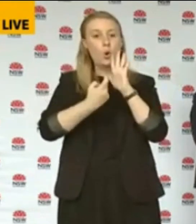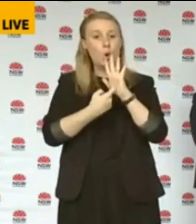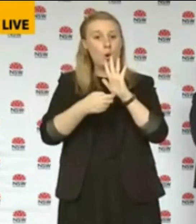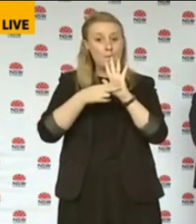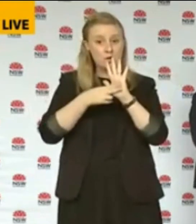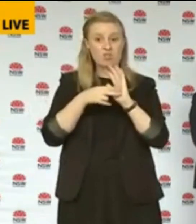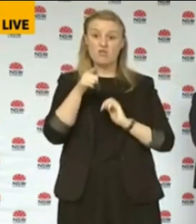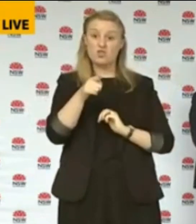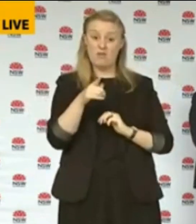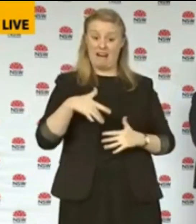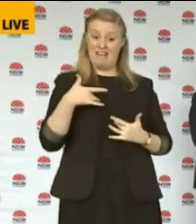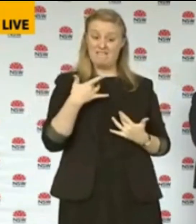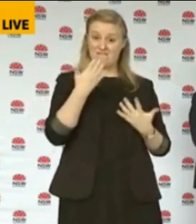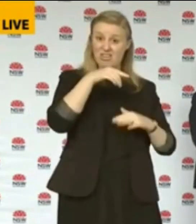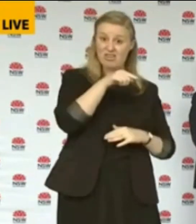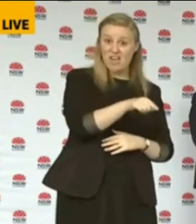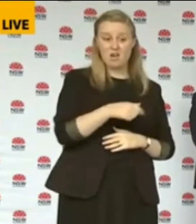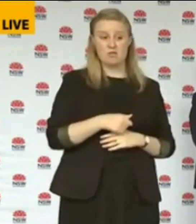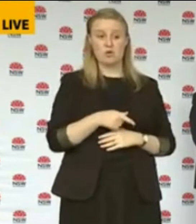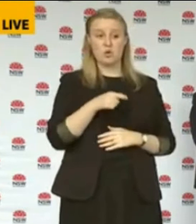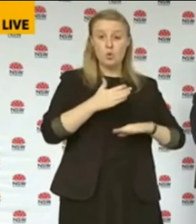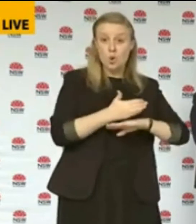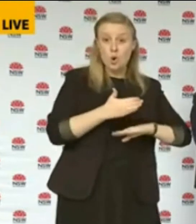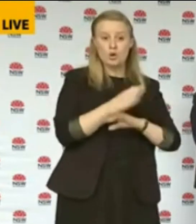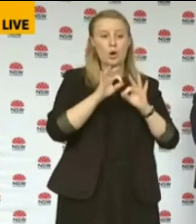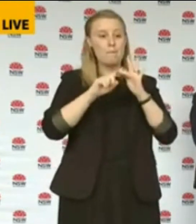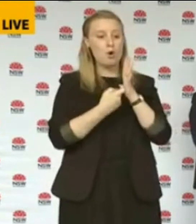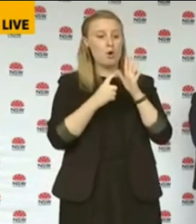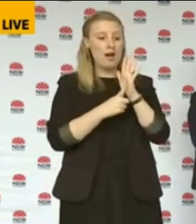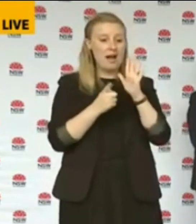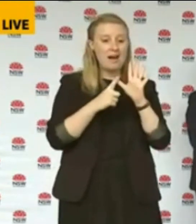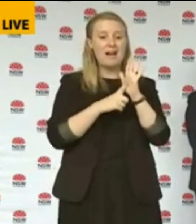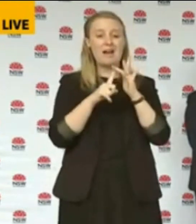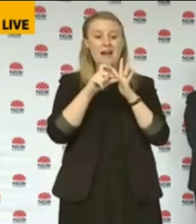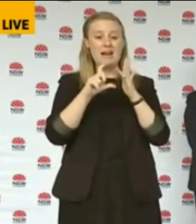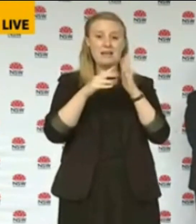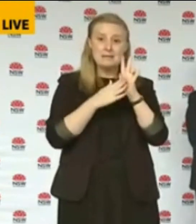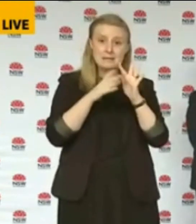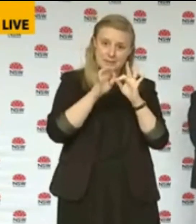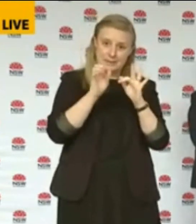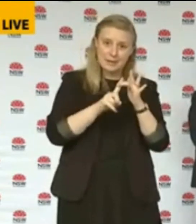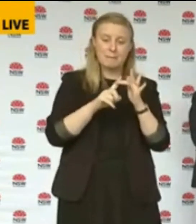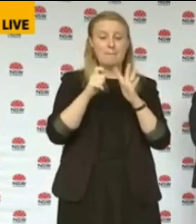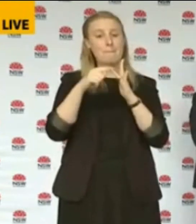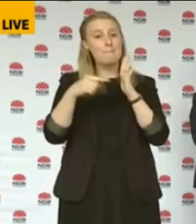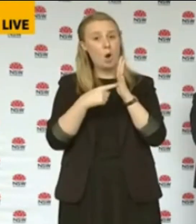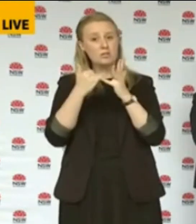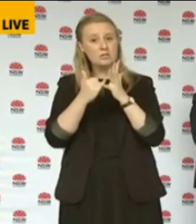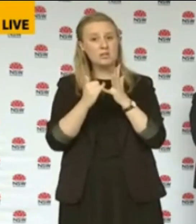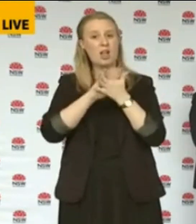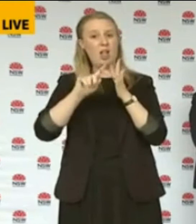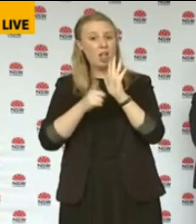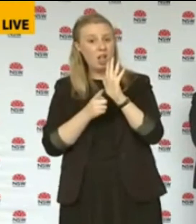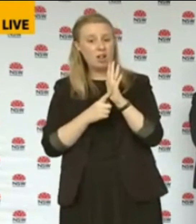resident, or if you've worked, or you've been in Auburn, Birrong, Baralla, Lidcombe, Potts Hill, Regents Park, Rookwood,